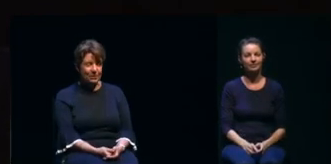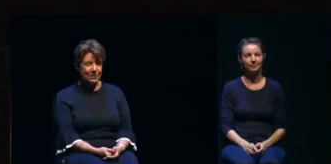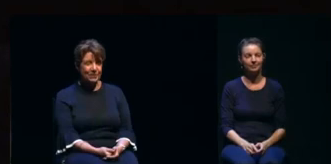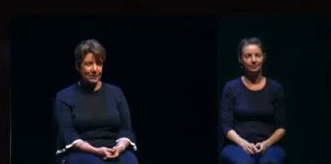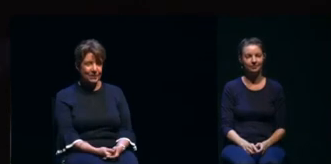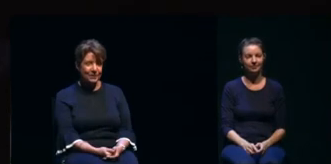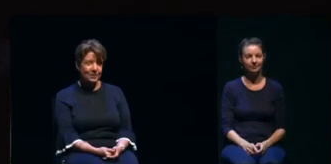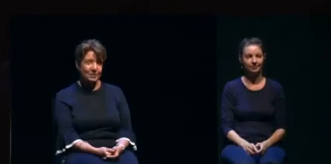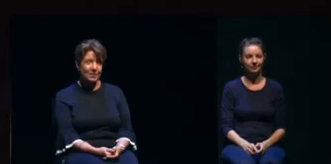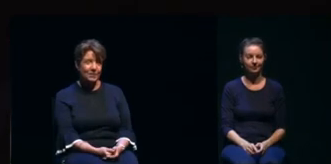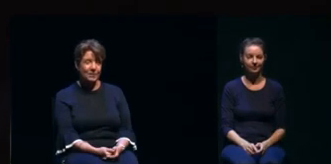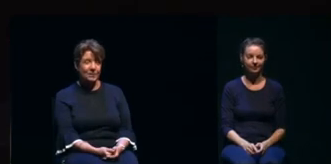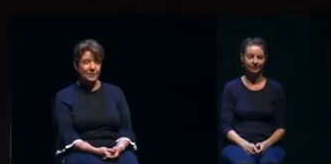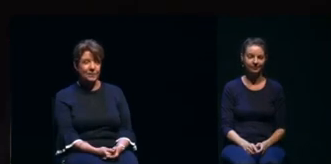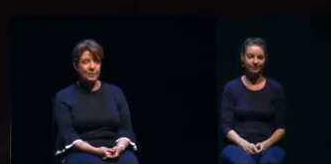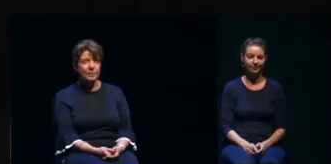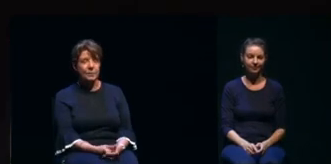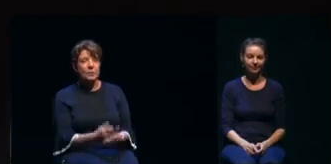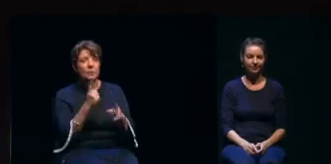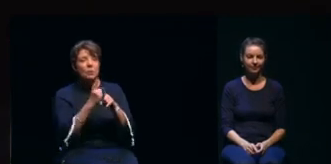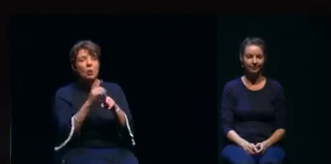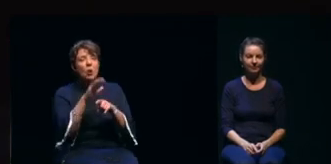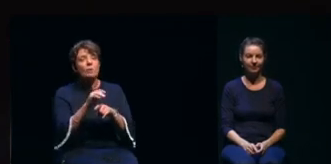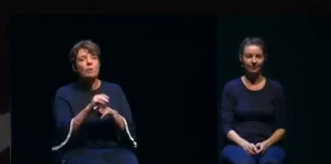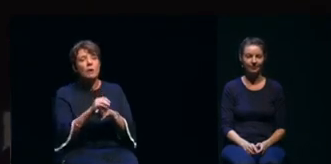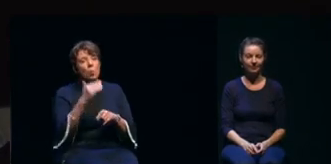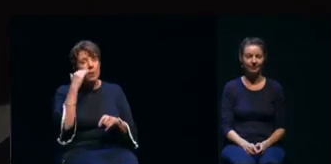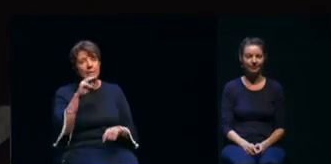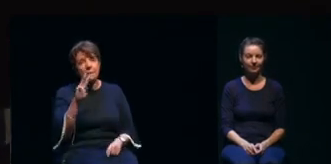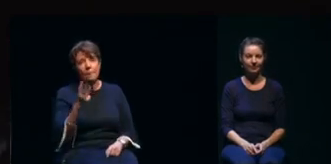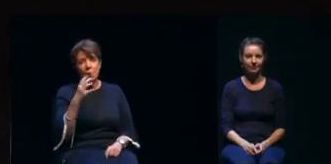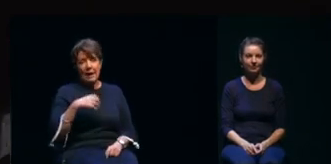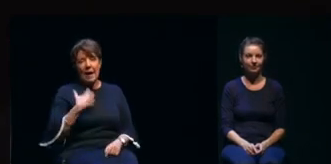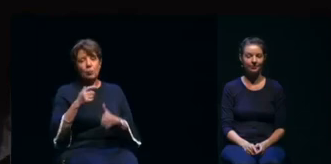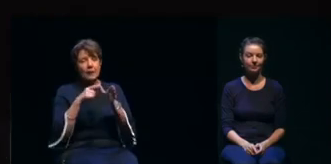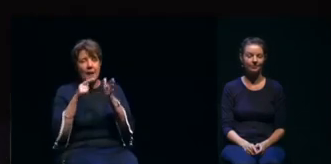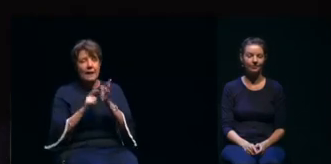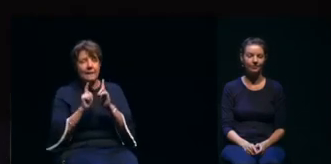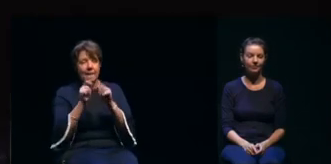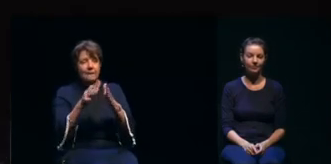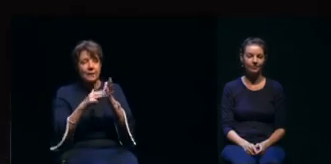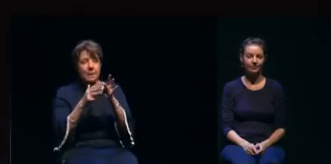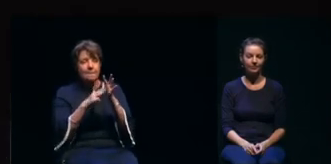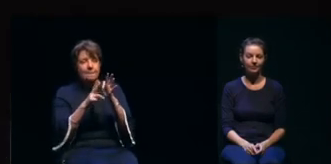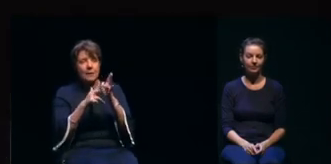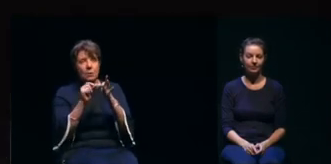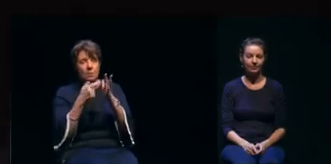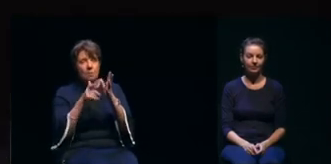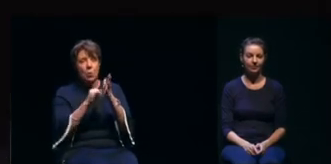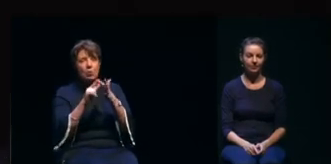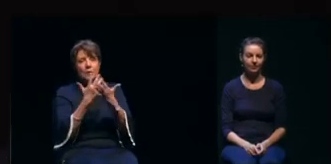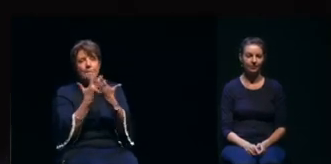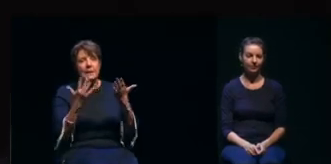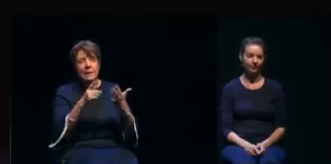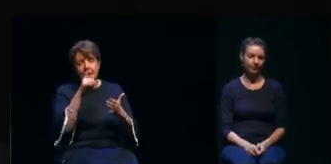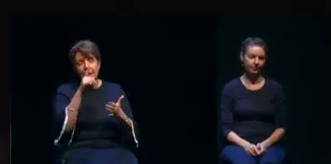You've spoken of women's third angry act post-menopause. Many men won't come with us or want that particular